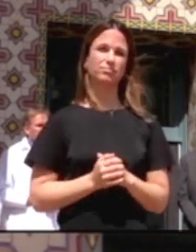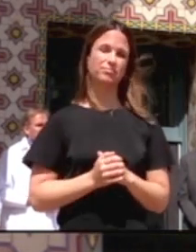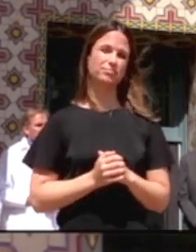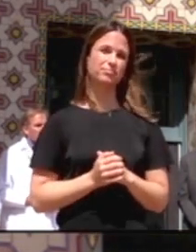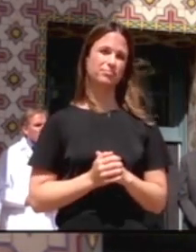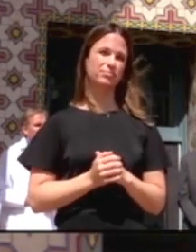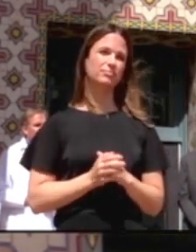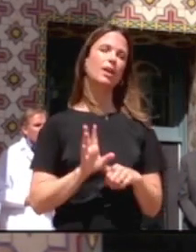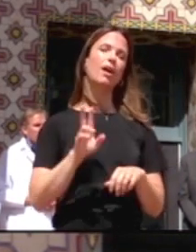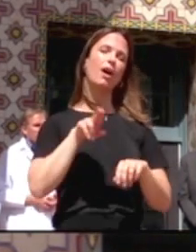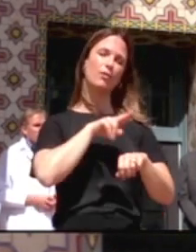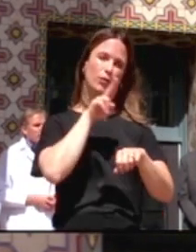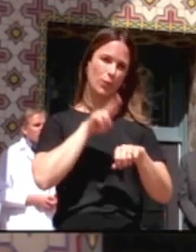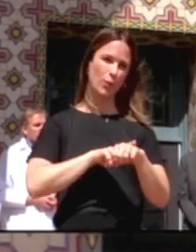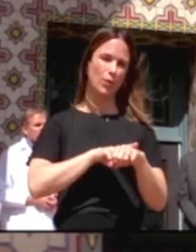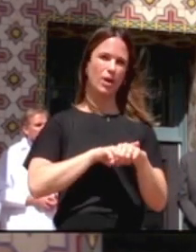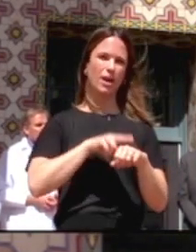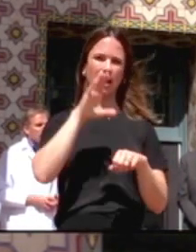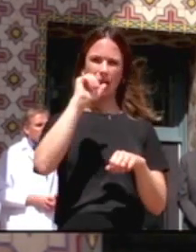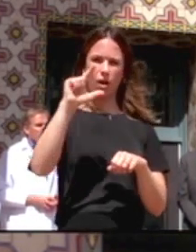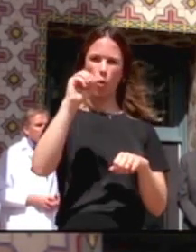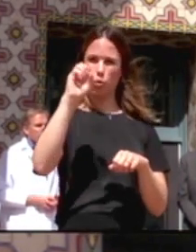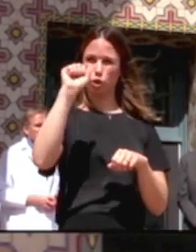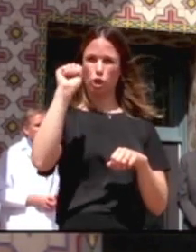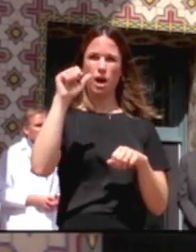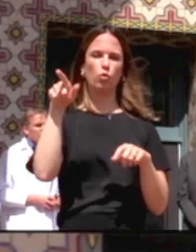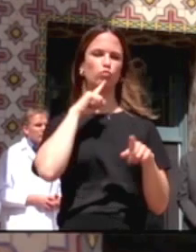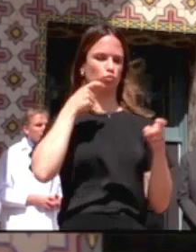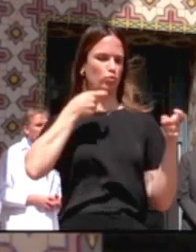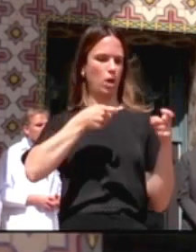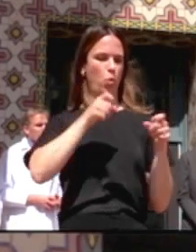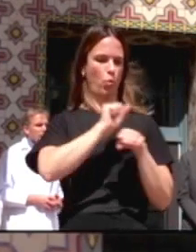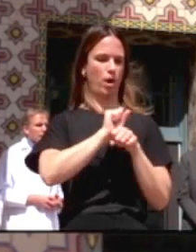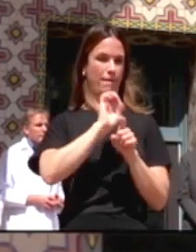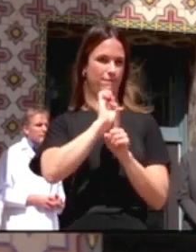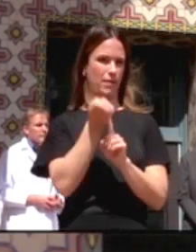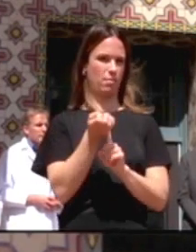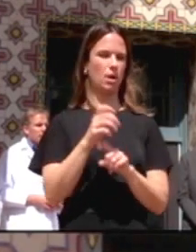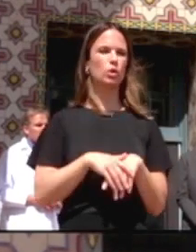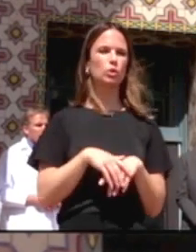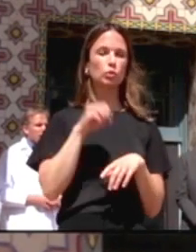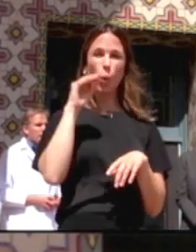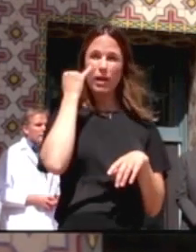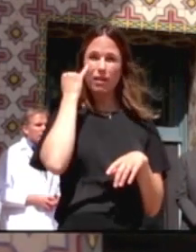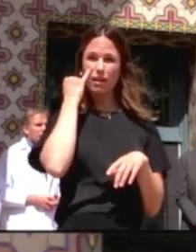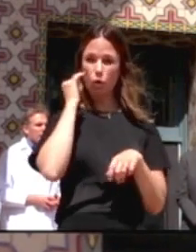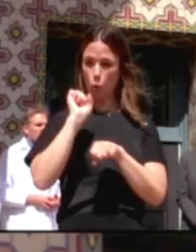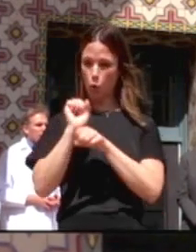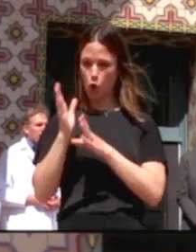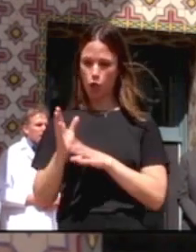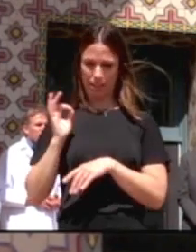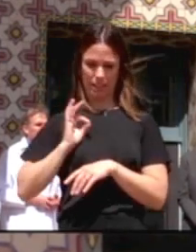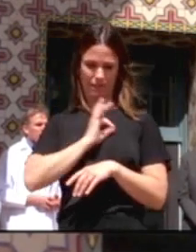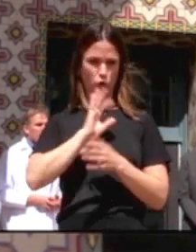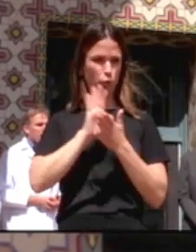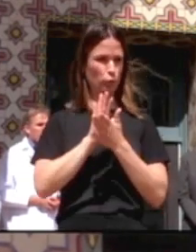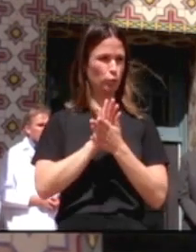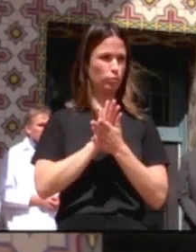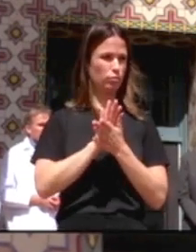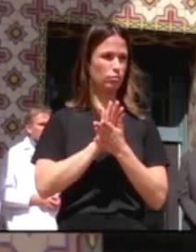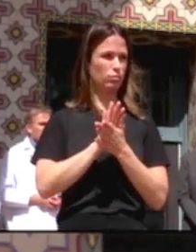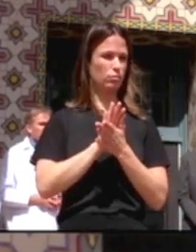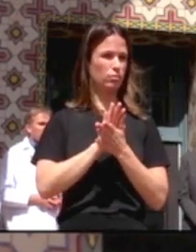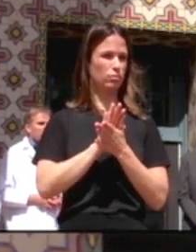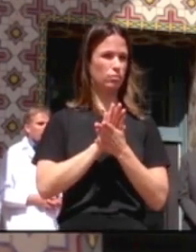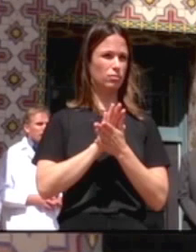And of course, Cal OSHA regulates the work environment, so employees and staff at a school, that